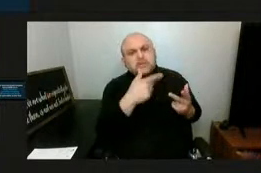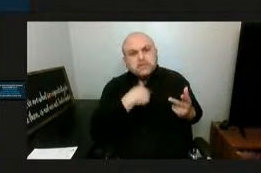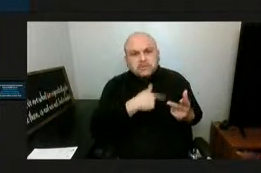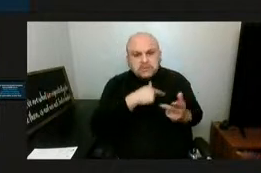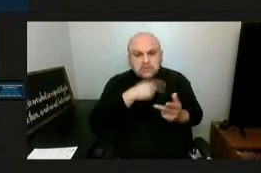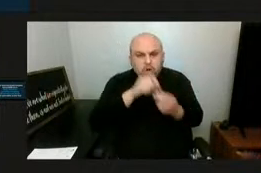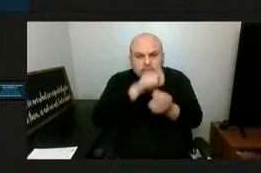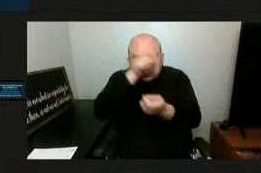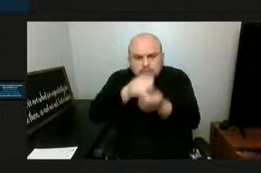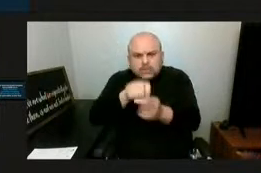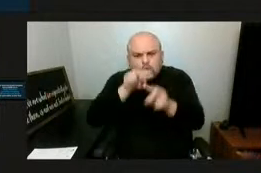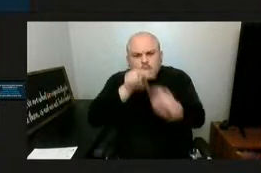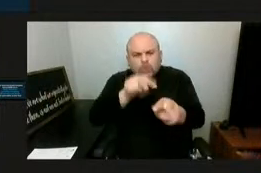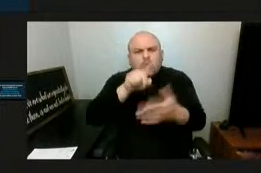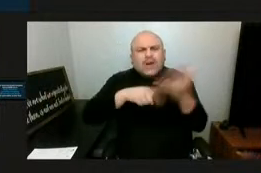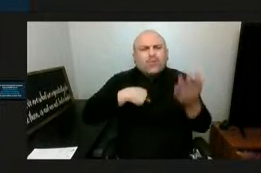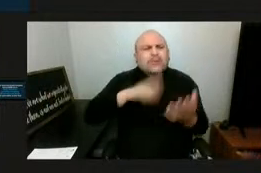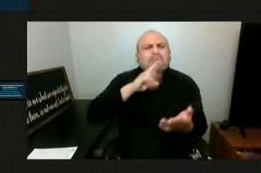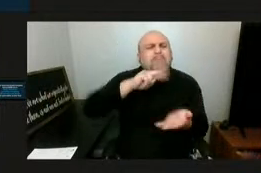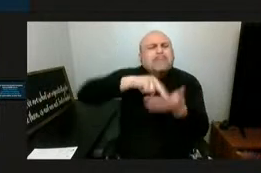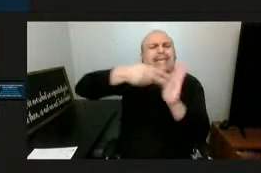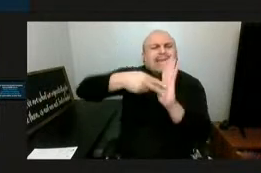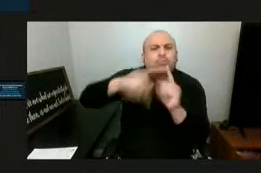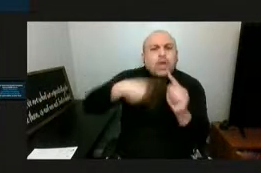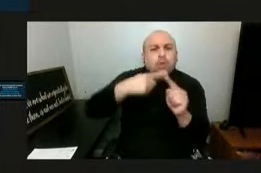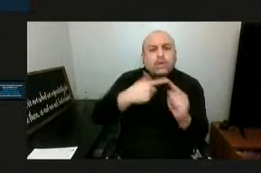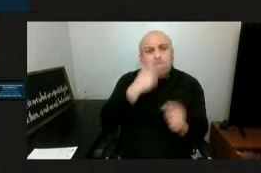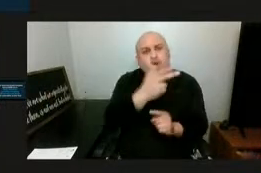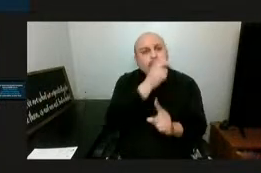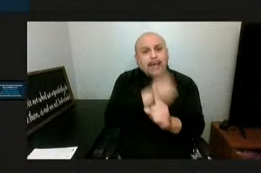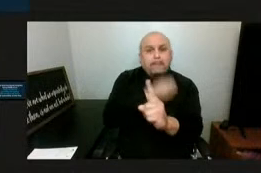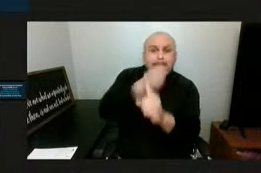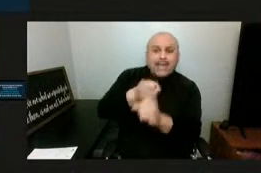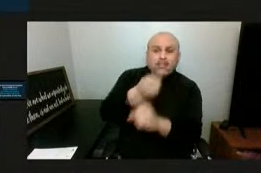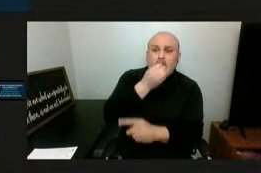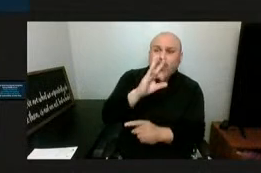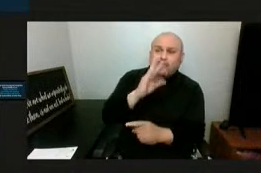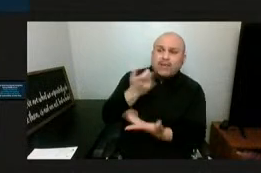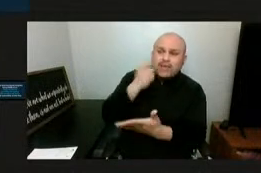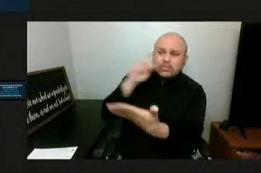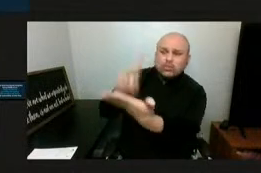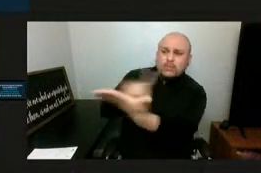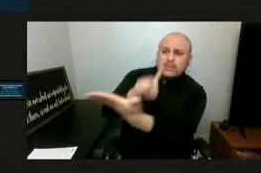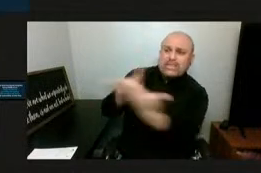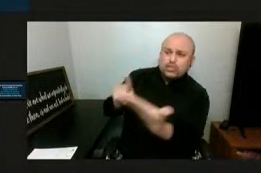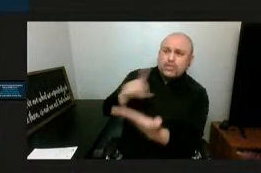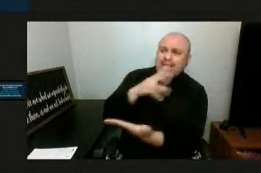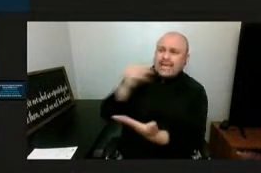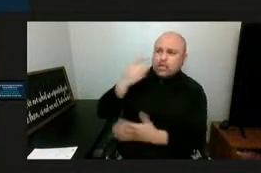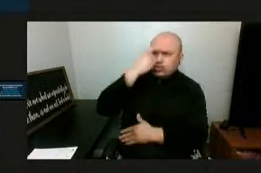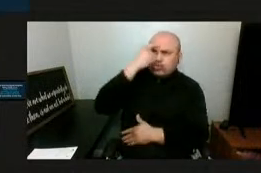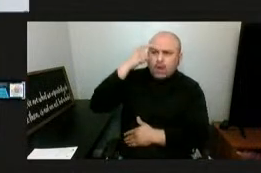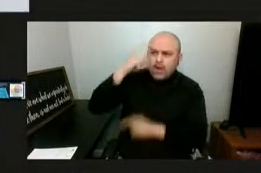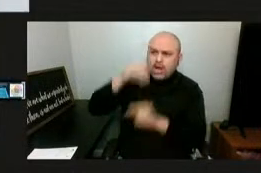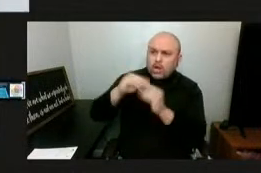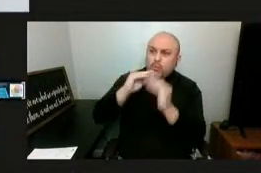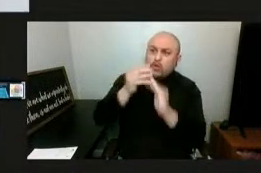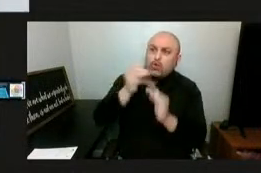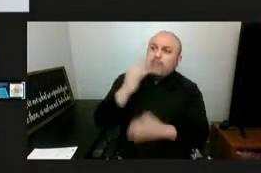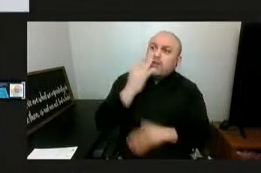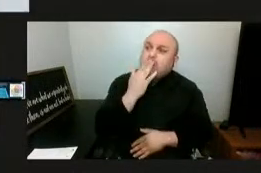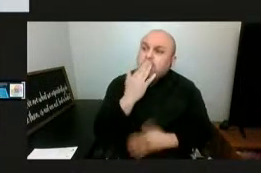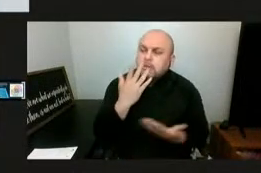we mean when we're talking about the impact of discrimination and trauma on communities of color. Next slide,